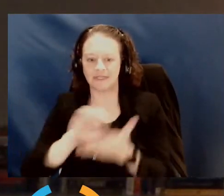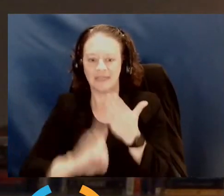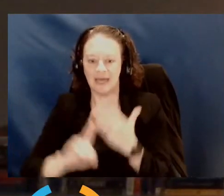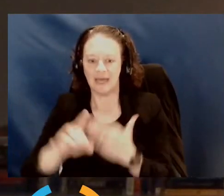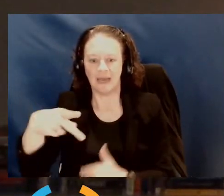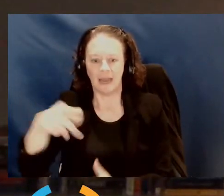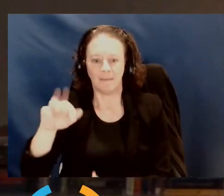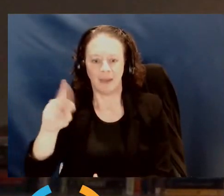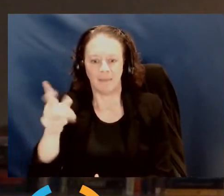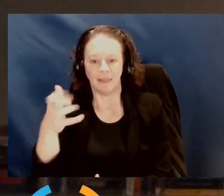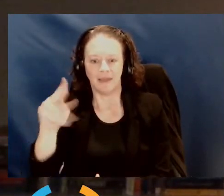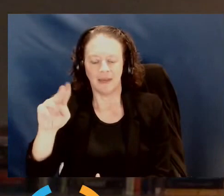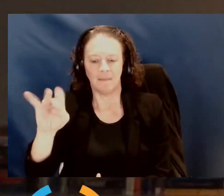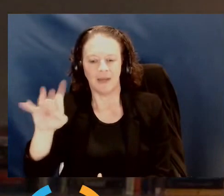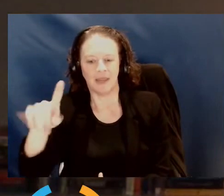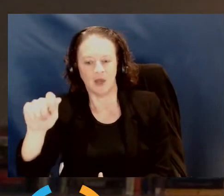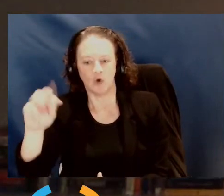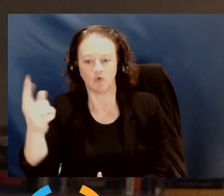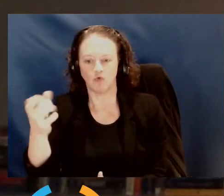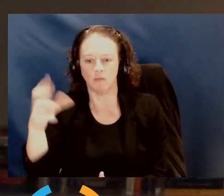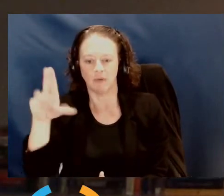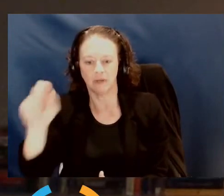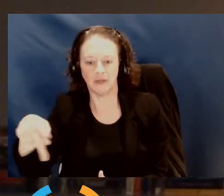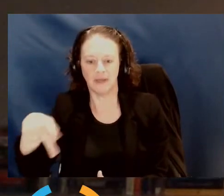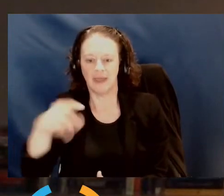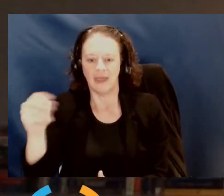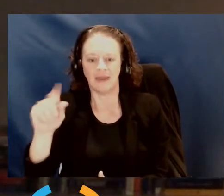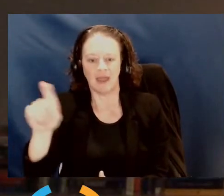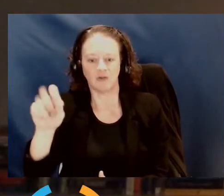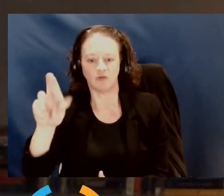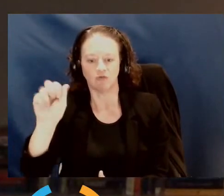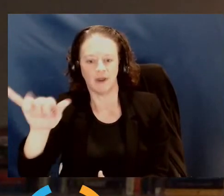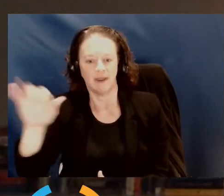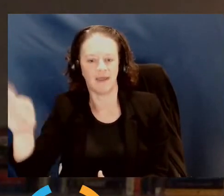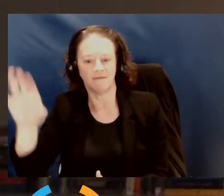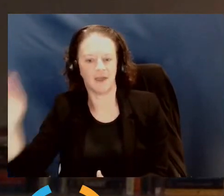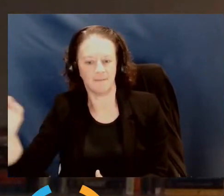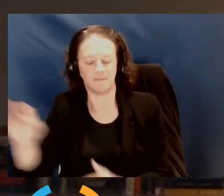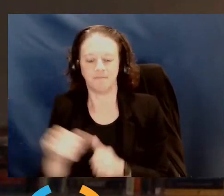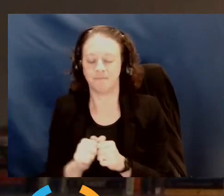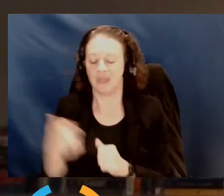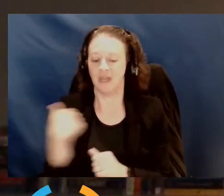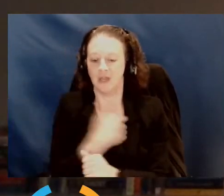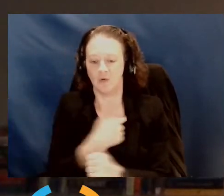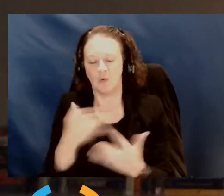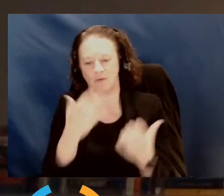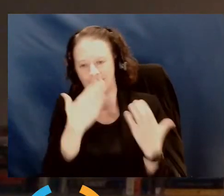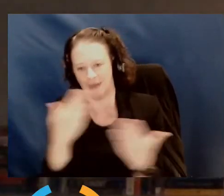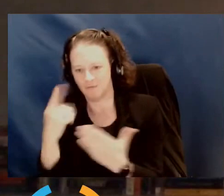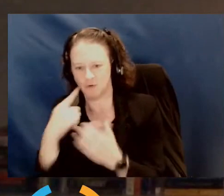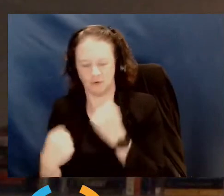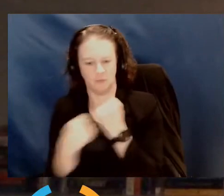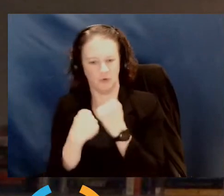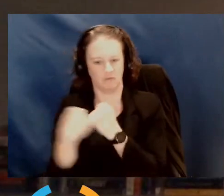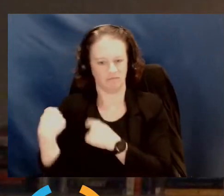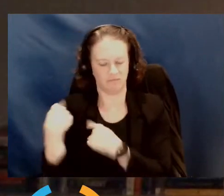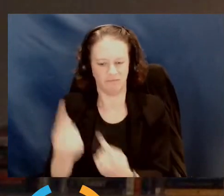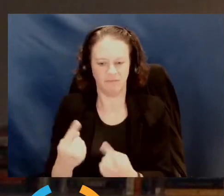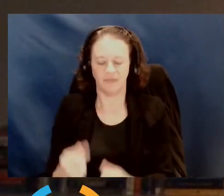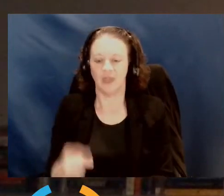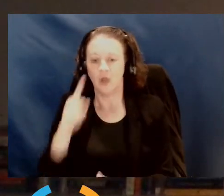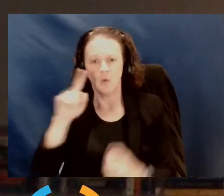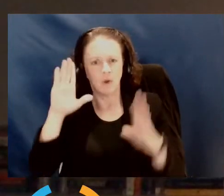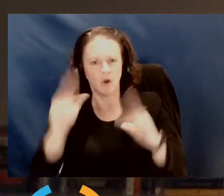If City Club's work aligns with your values, I hope you'll support us as we continue to produce forums and